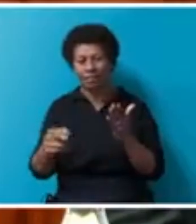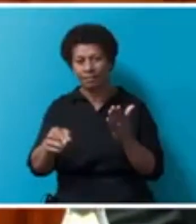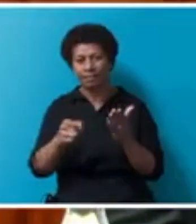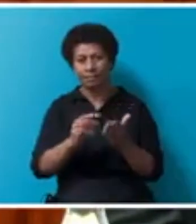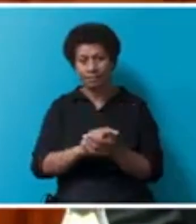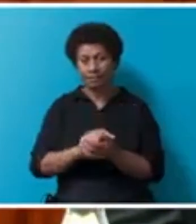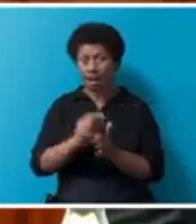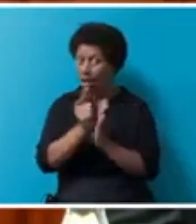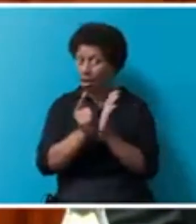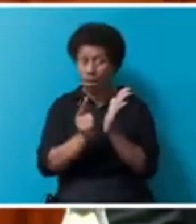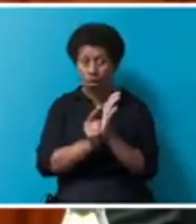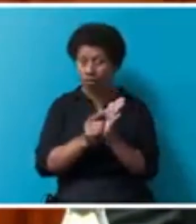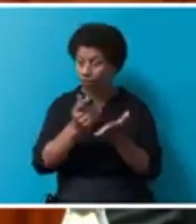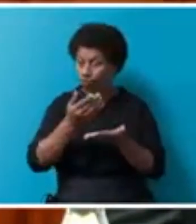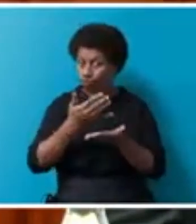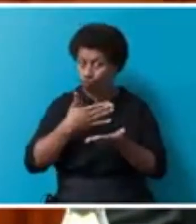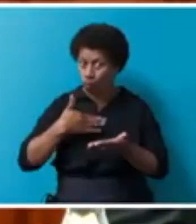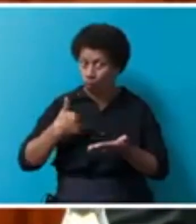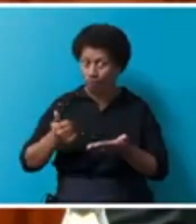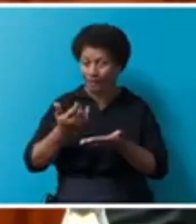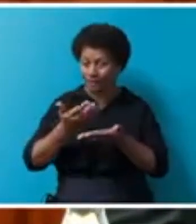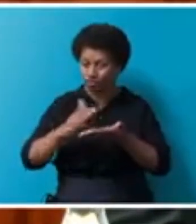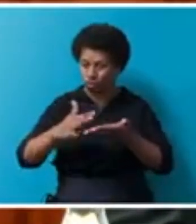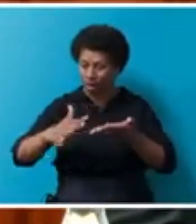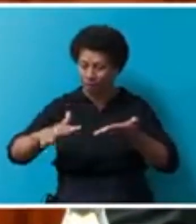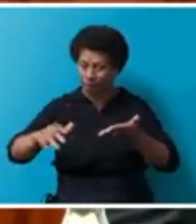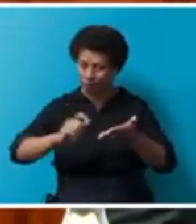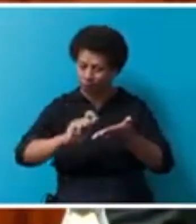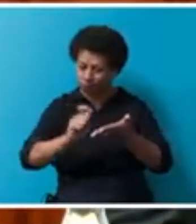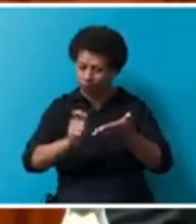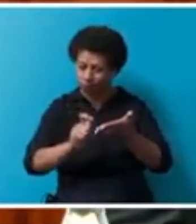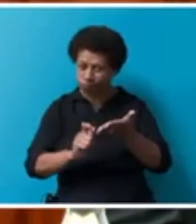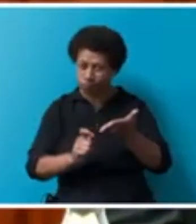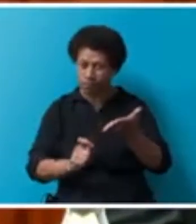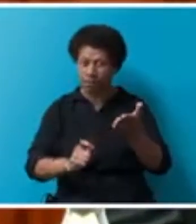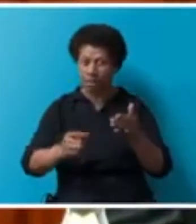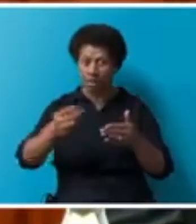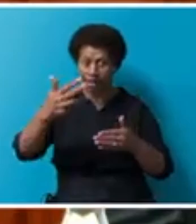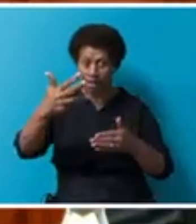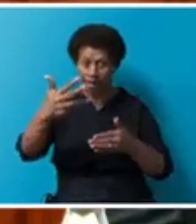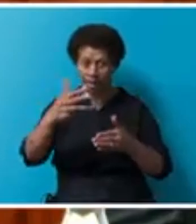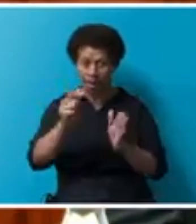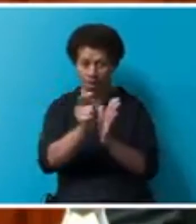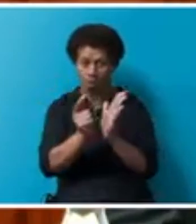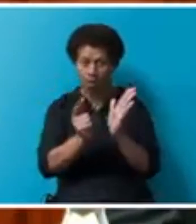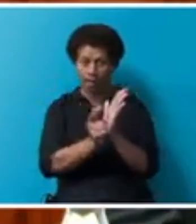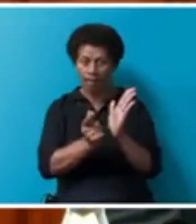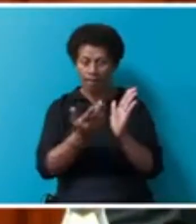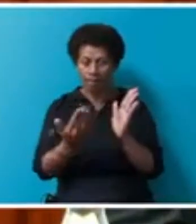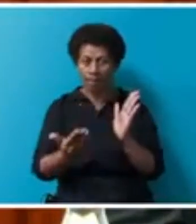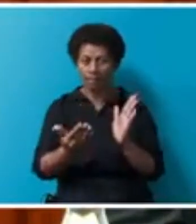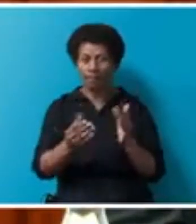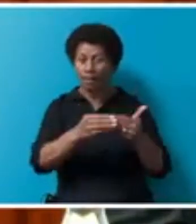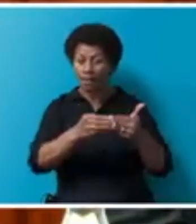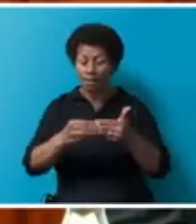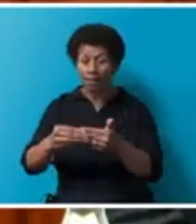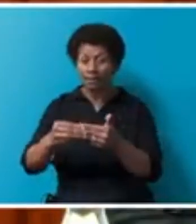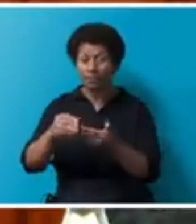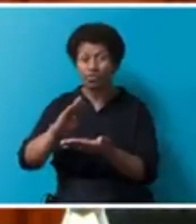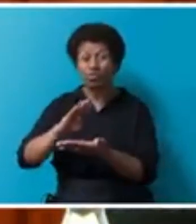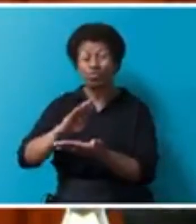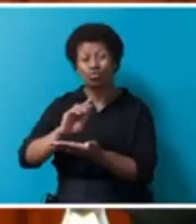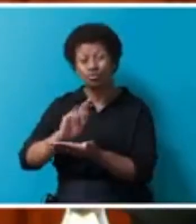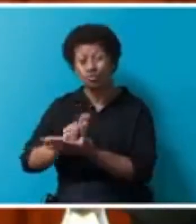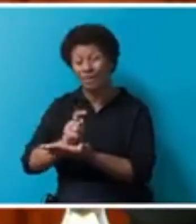modern, and accessible. The legal drafting section contains 9 lawyers, continues to lead in translating government policy